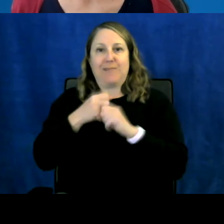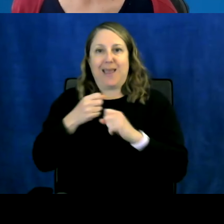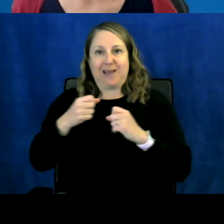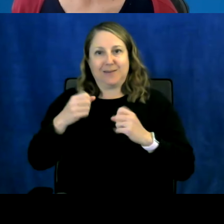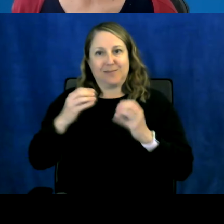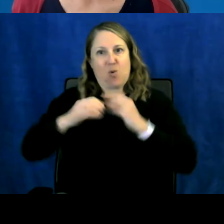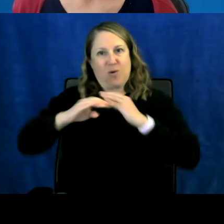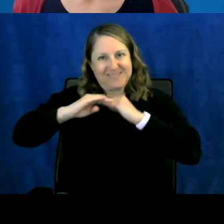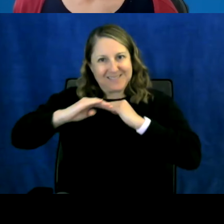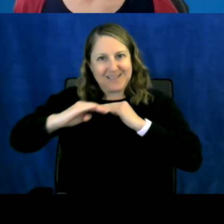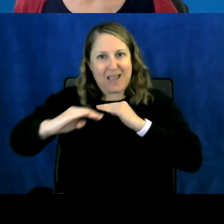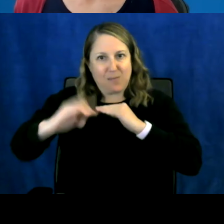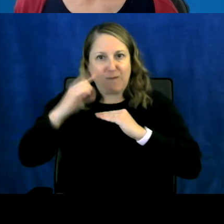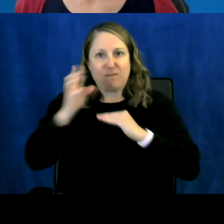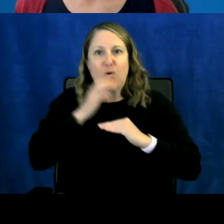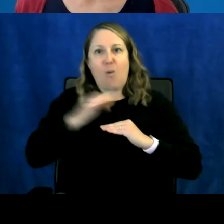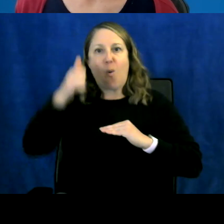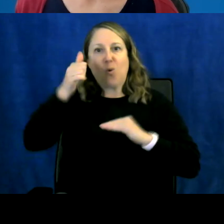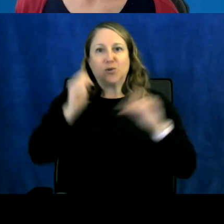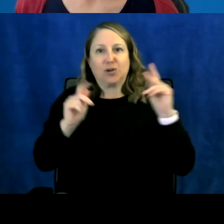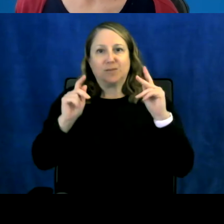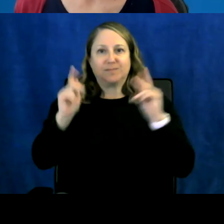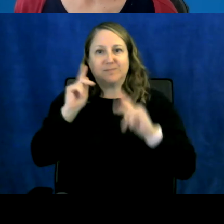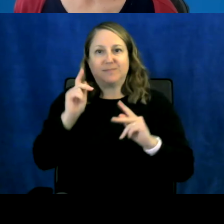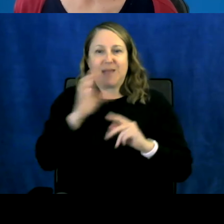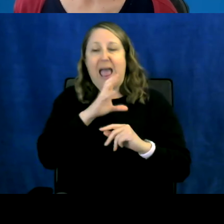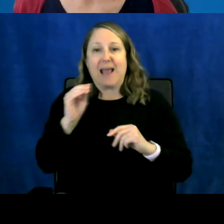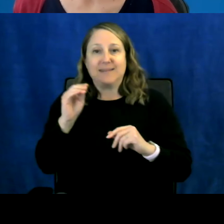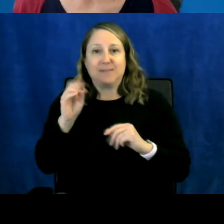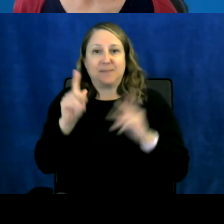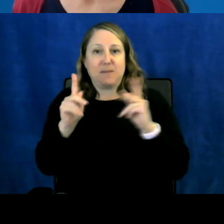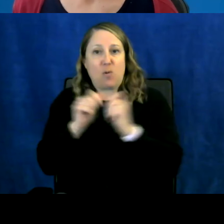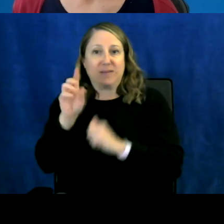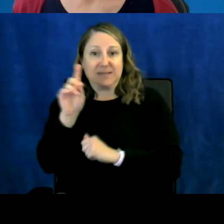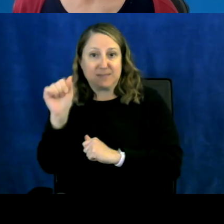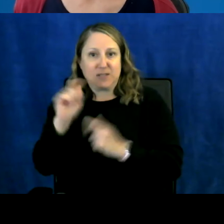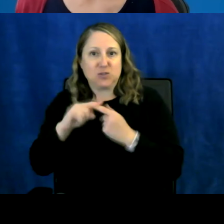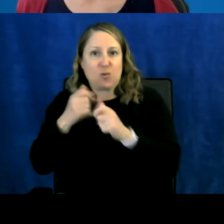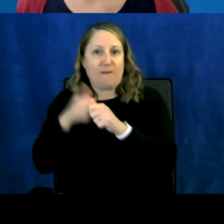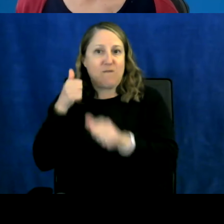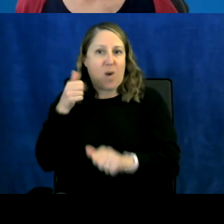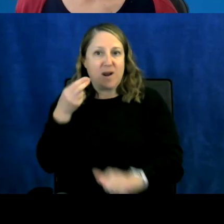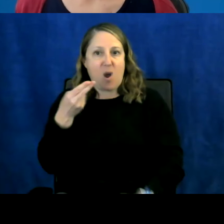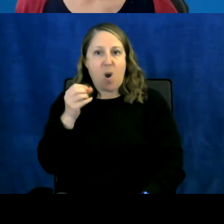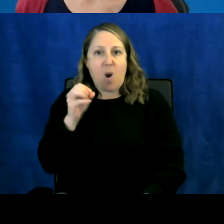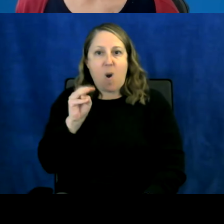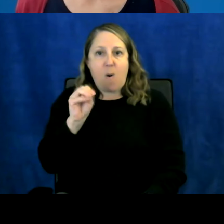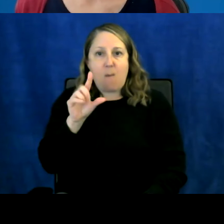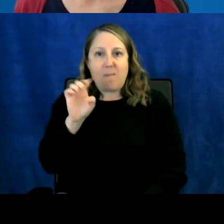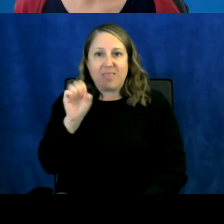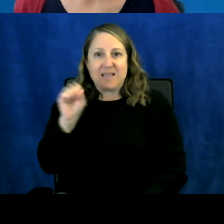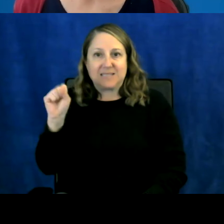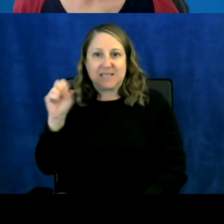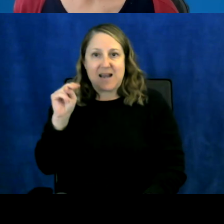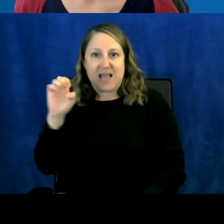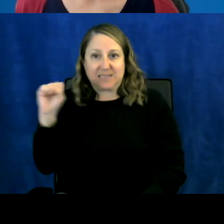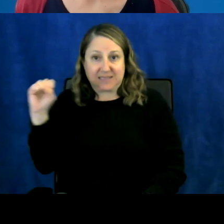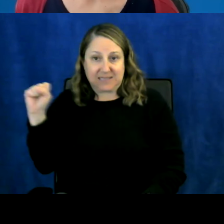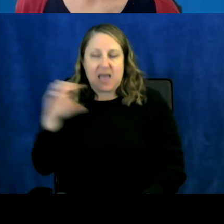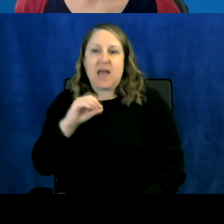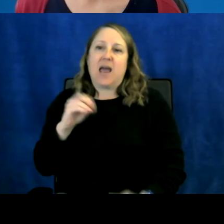with disabilities to prevent homelessness and rent instability. And of course, it is one of the two